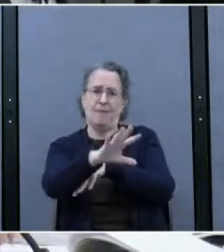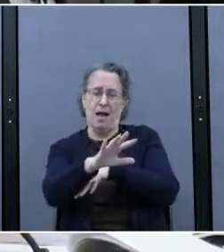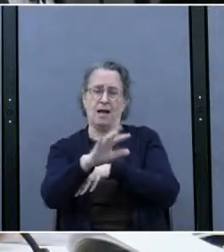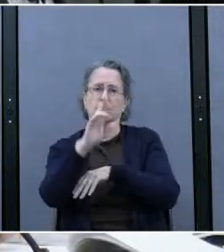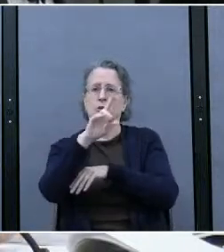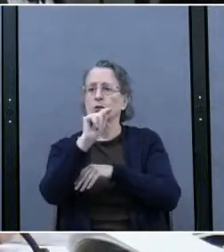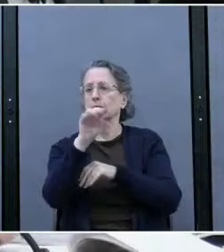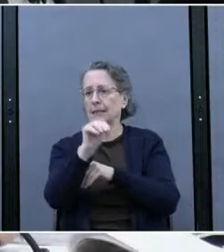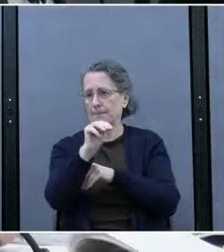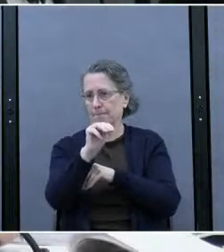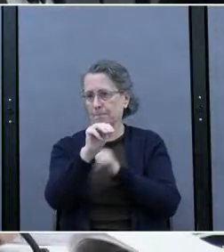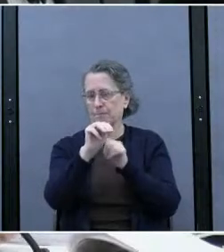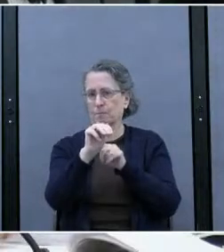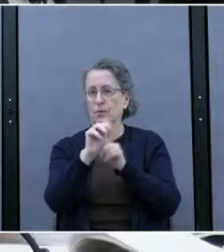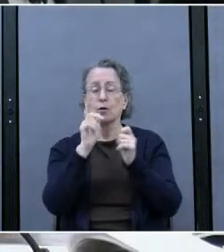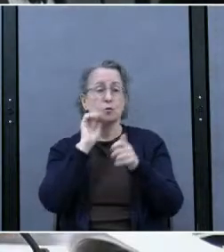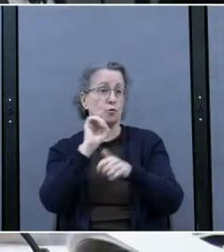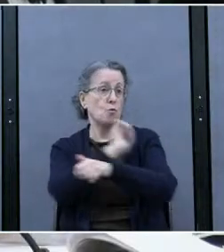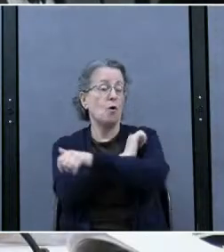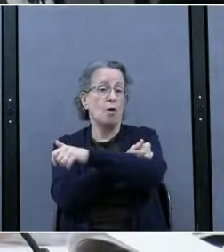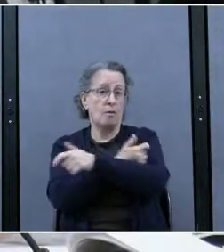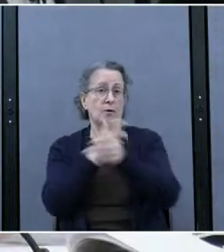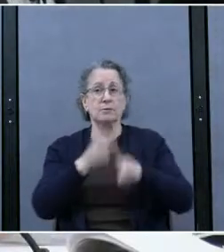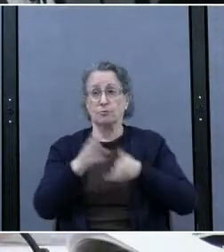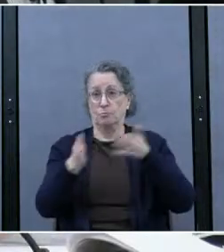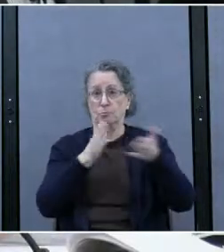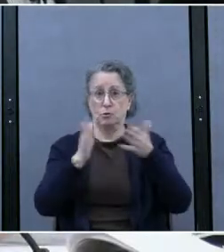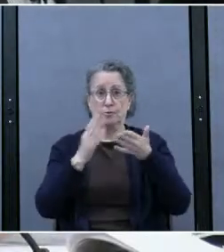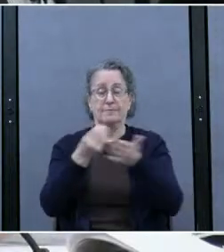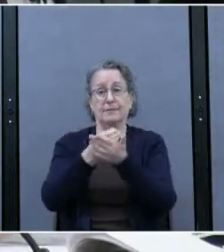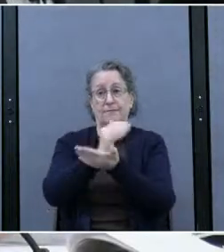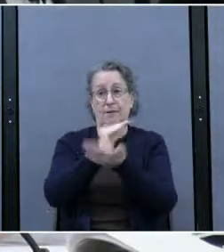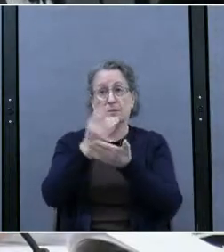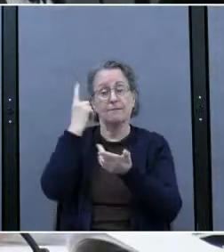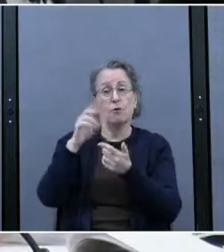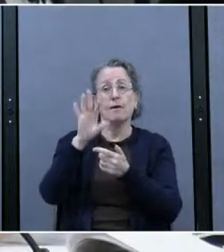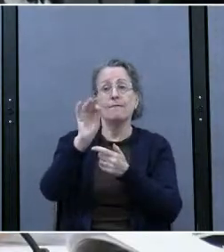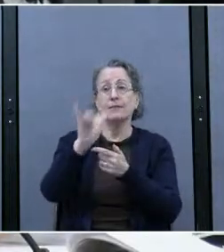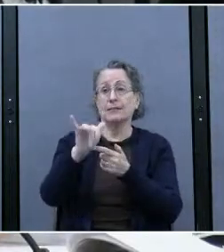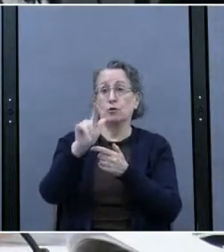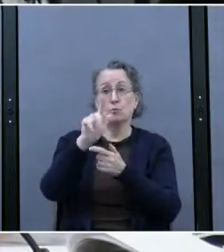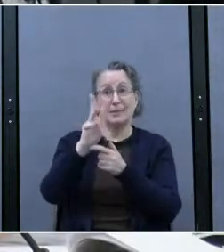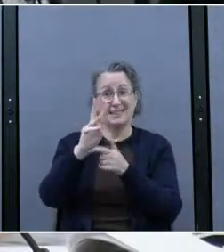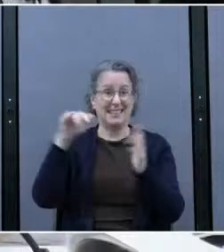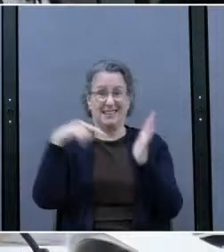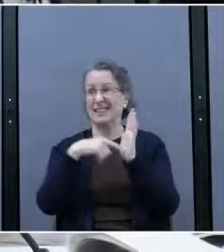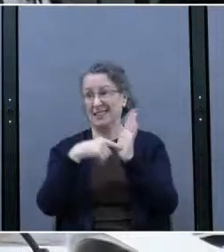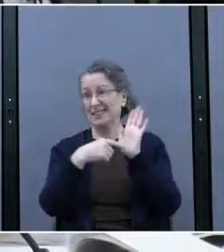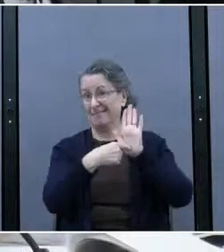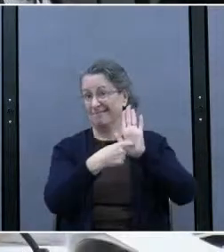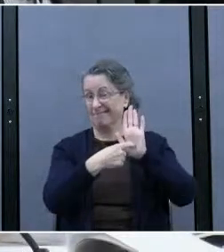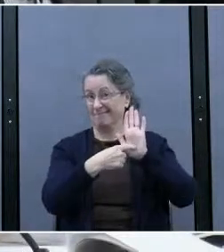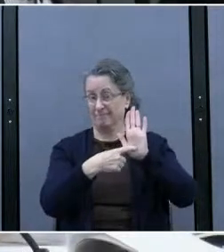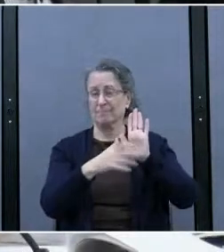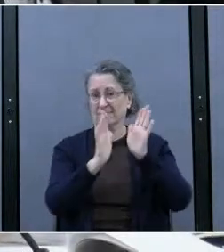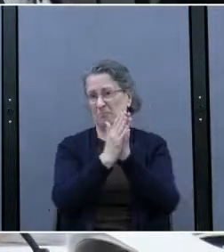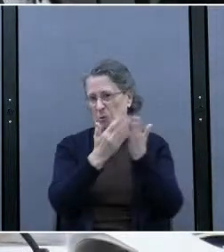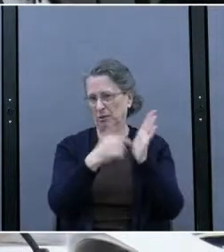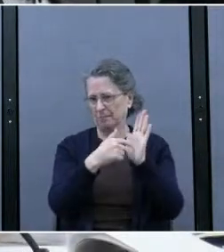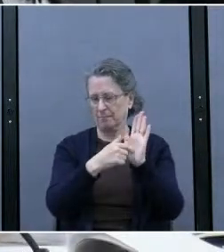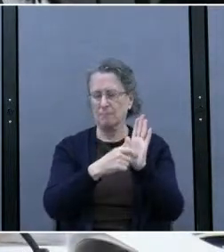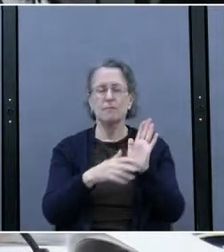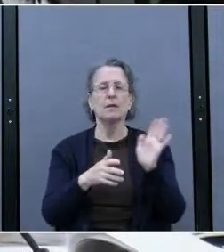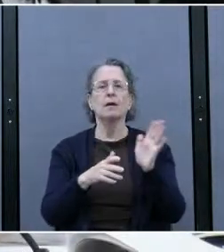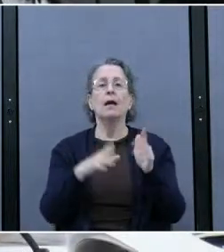you lot, to authorize human services funding in fiscal year 26, which is this budget, and in